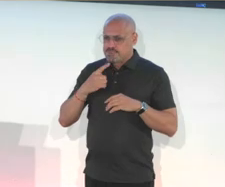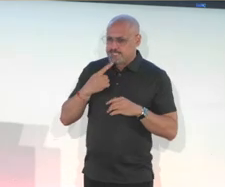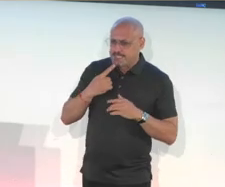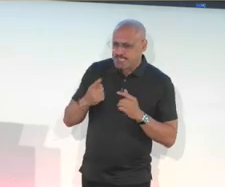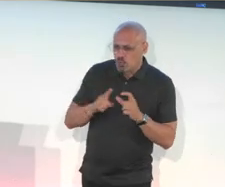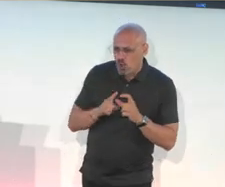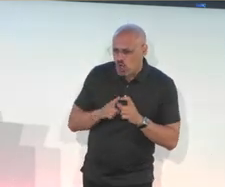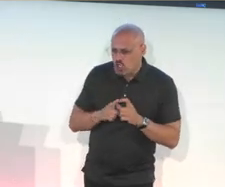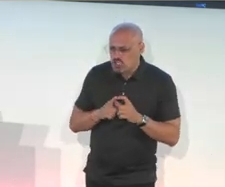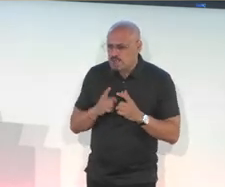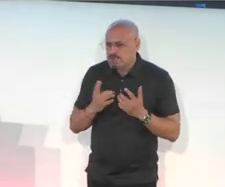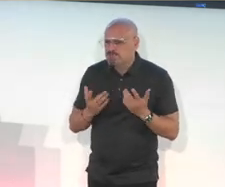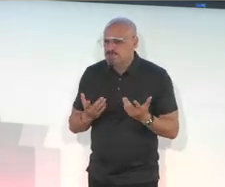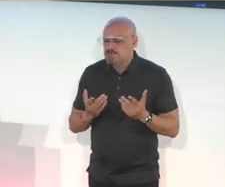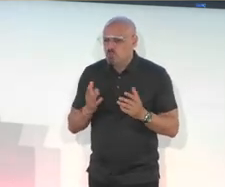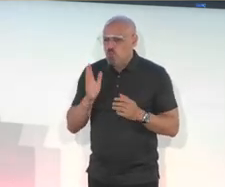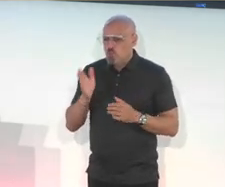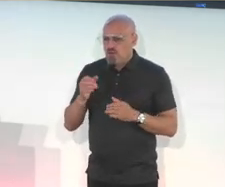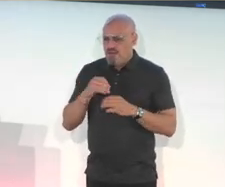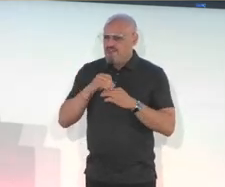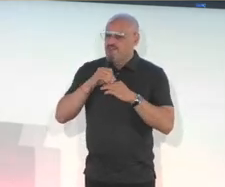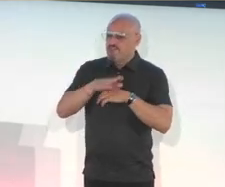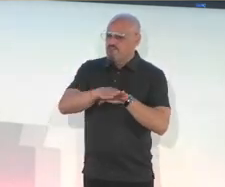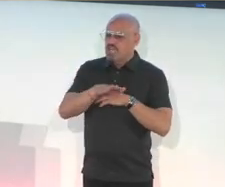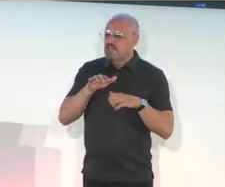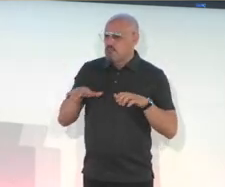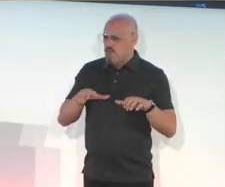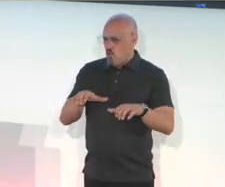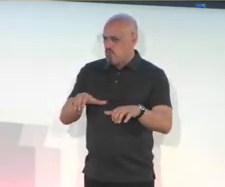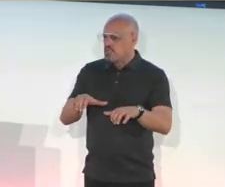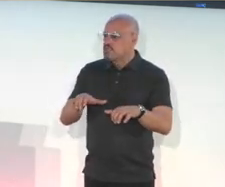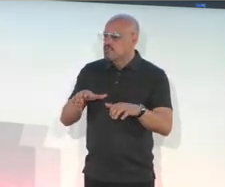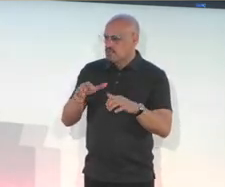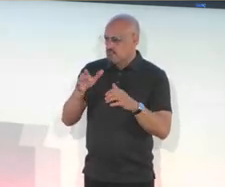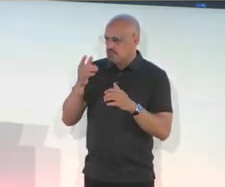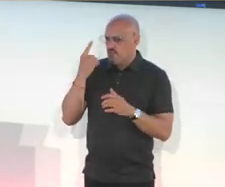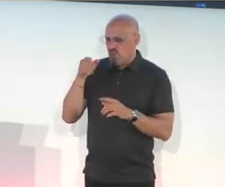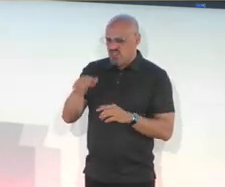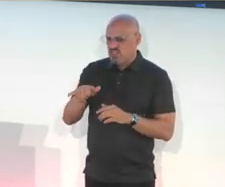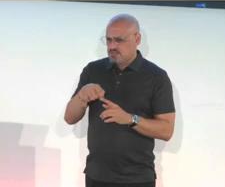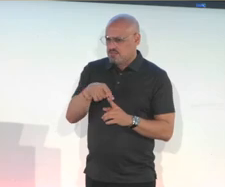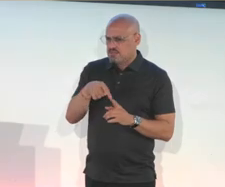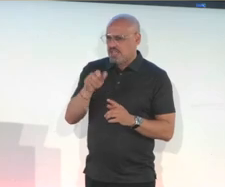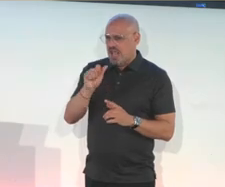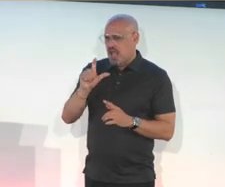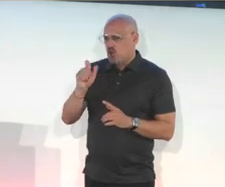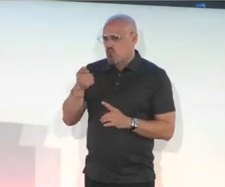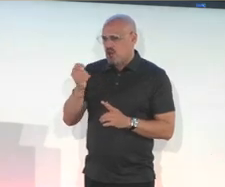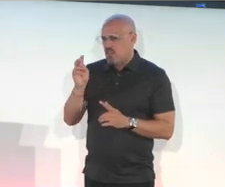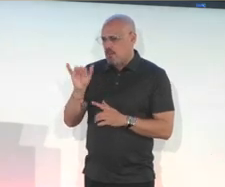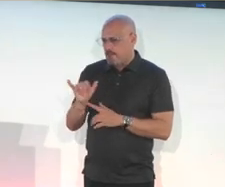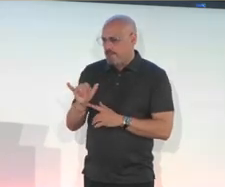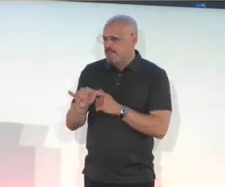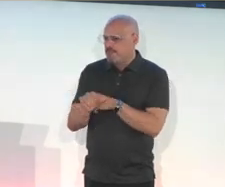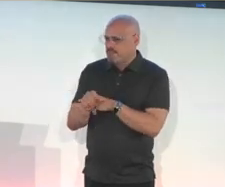words is affecting the performance of this algorithm and reducing its